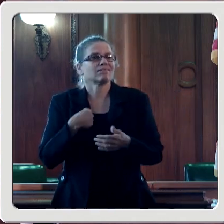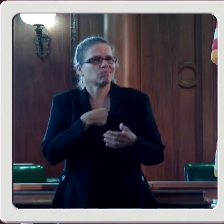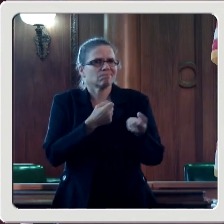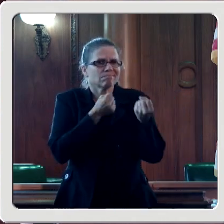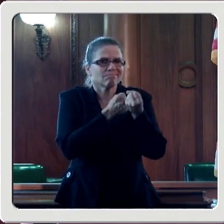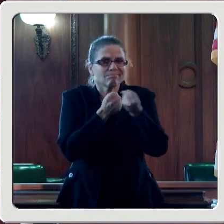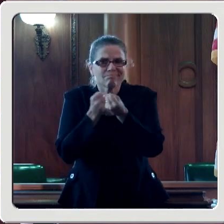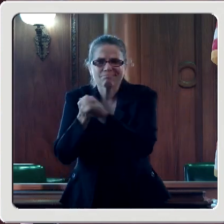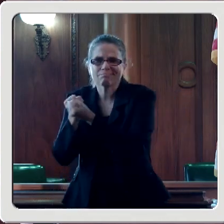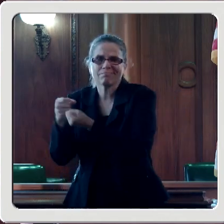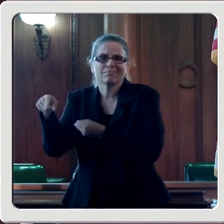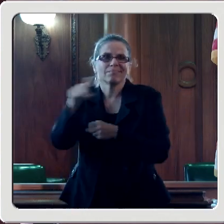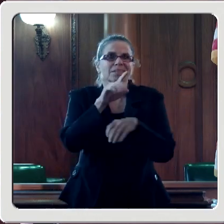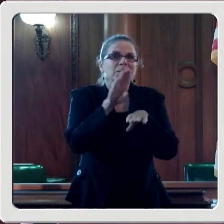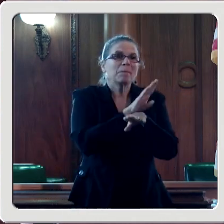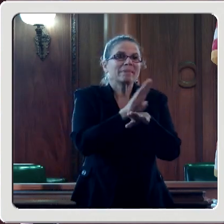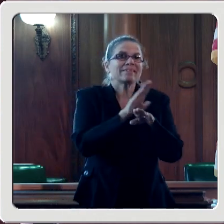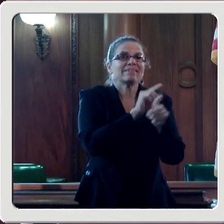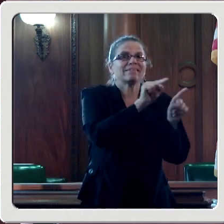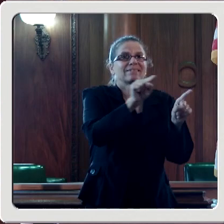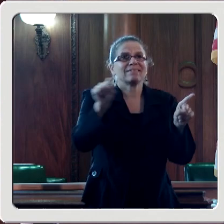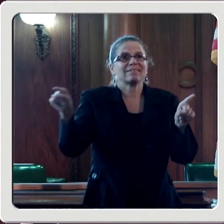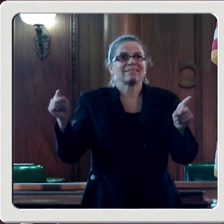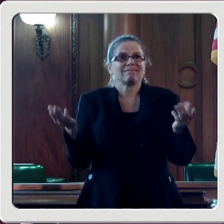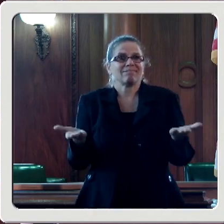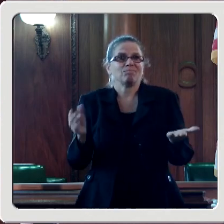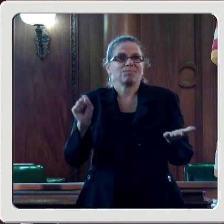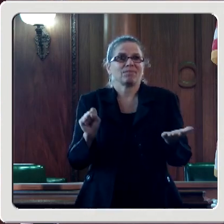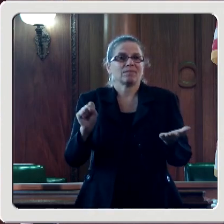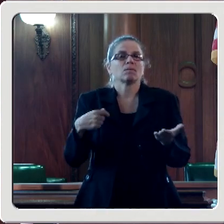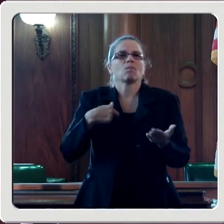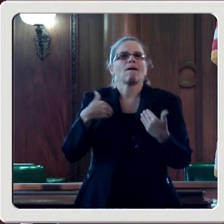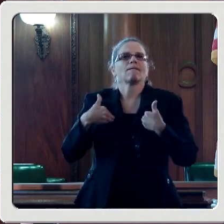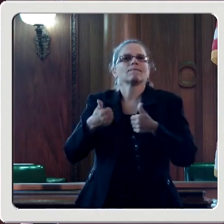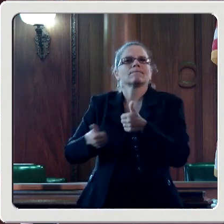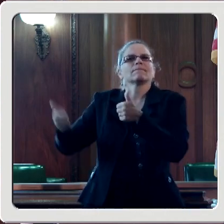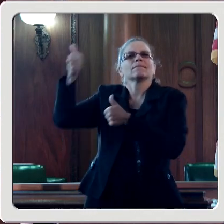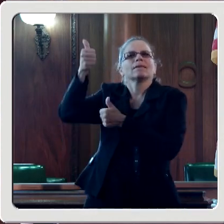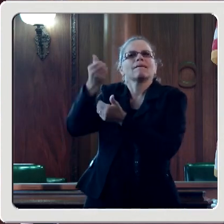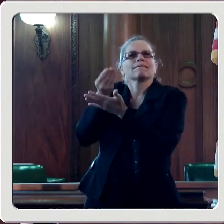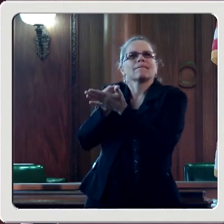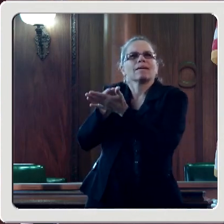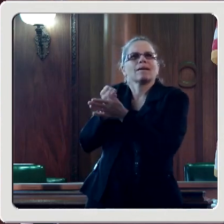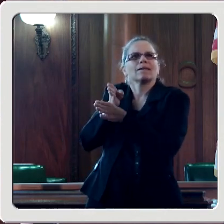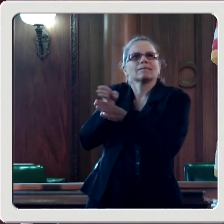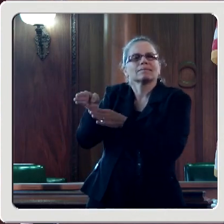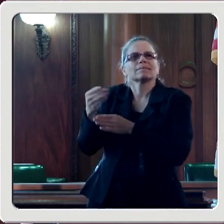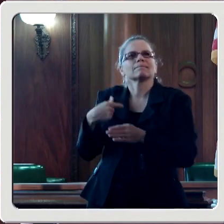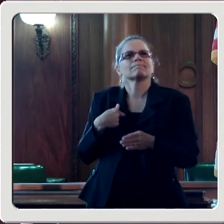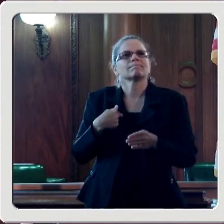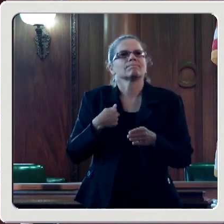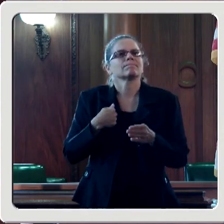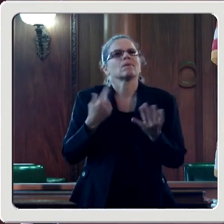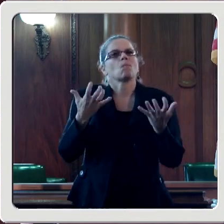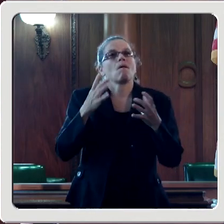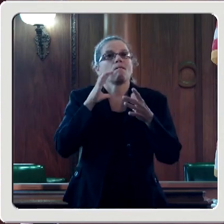Tim Sheehan, Chief Development Officer Tim Sheehan, we're doing a balancing act